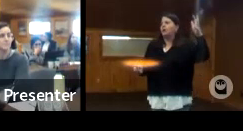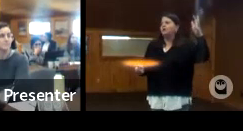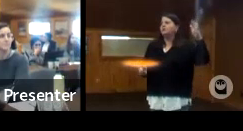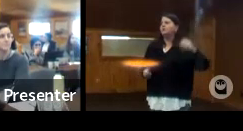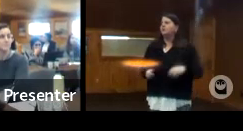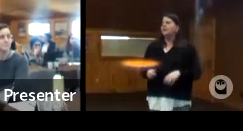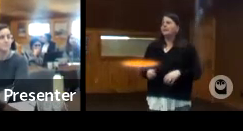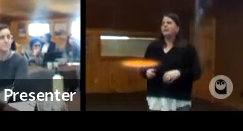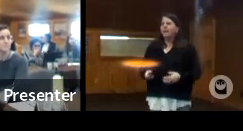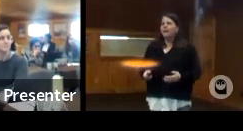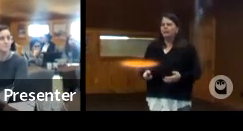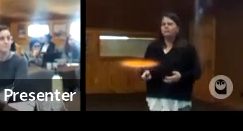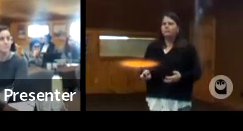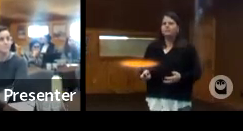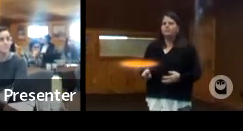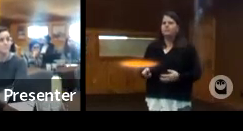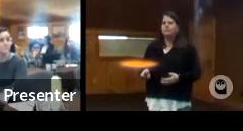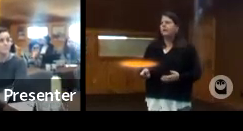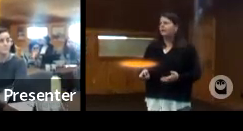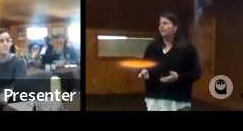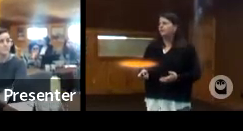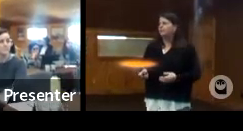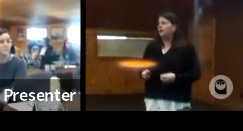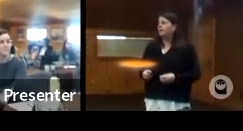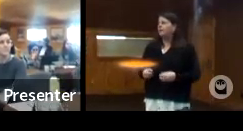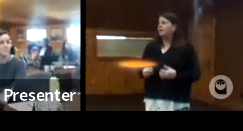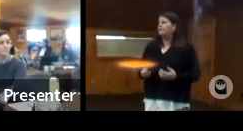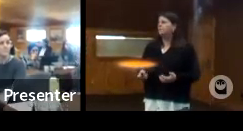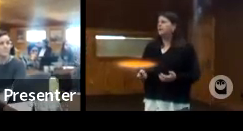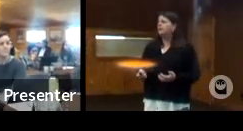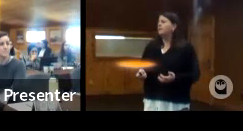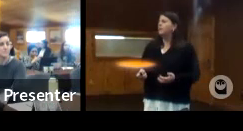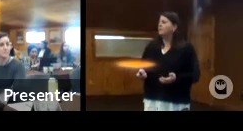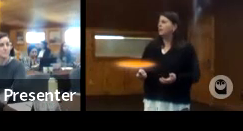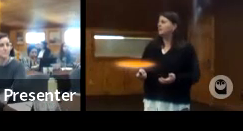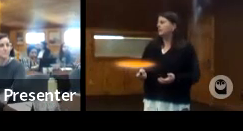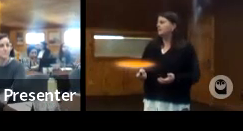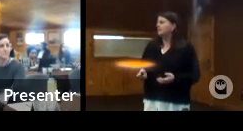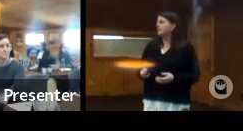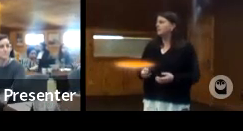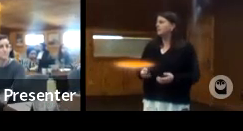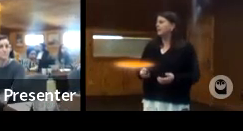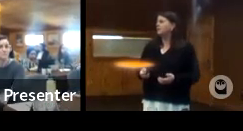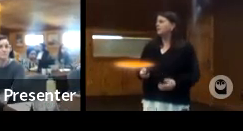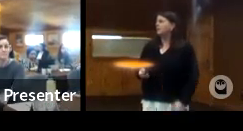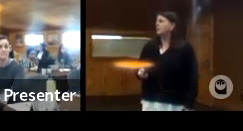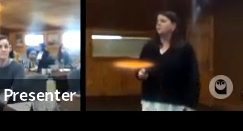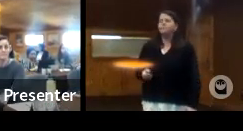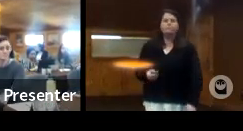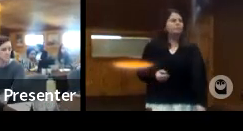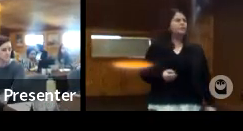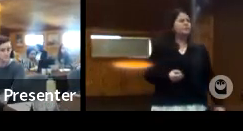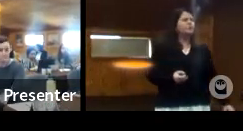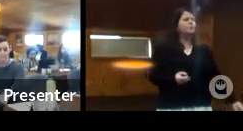with their smarts. And it's like, not helpful, just speak English, right? Explain it in a way that makes sense to the jury and to the